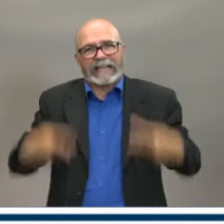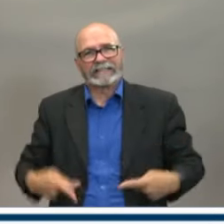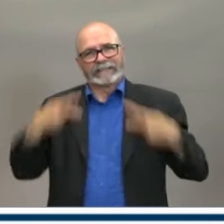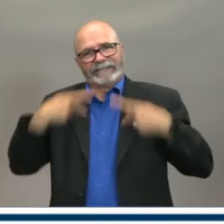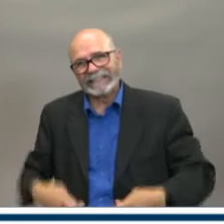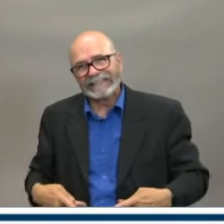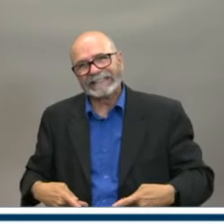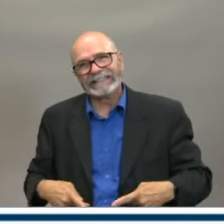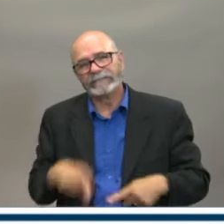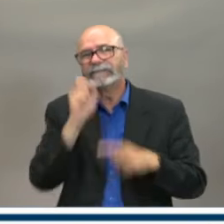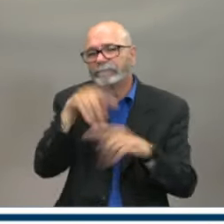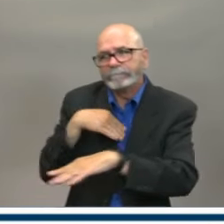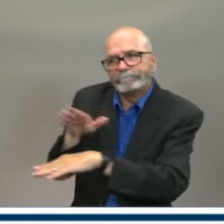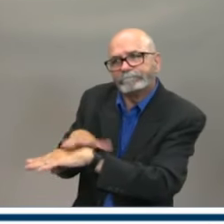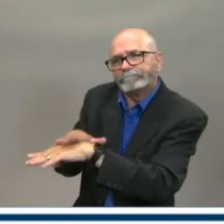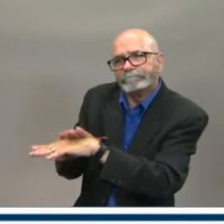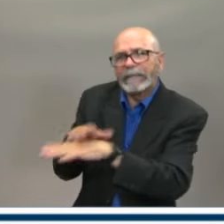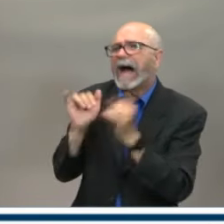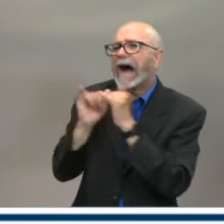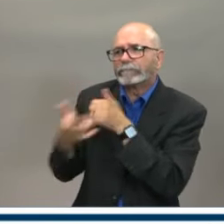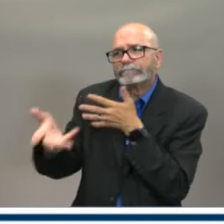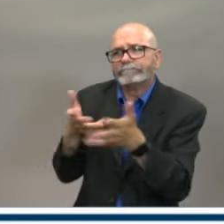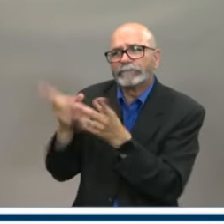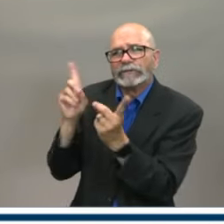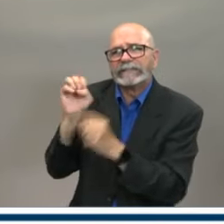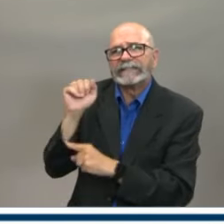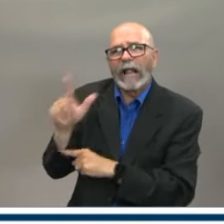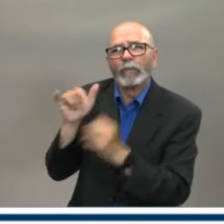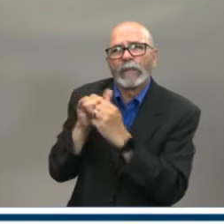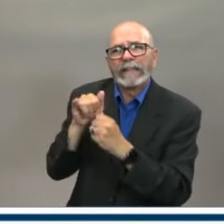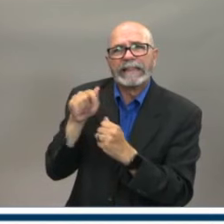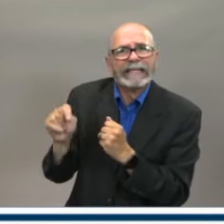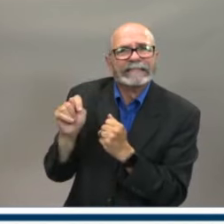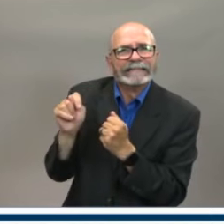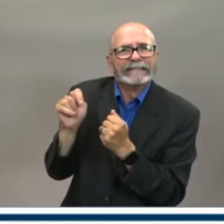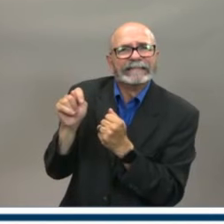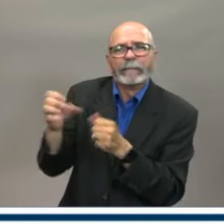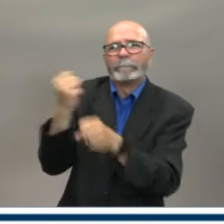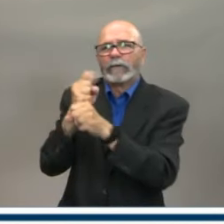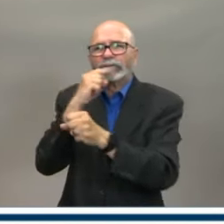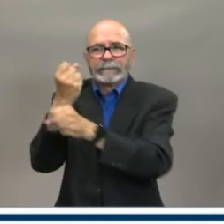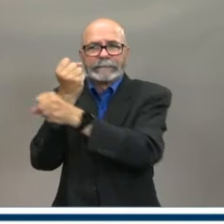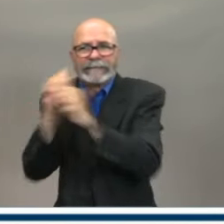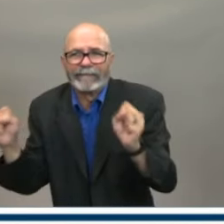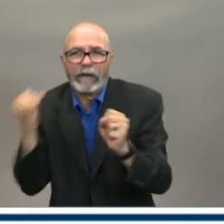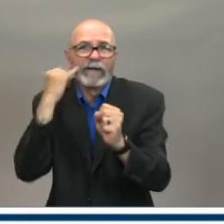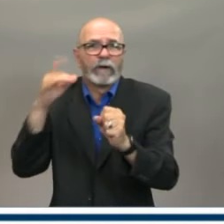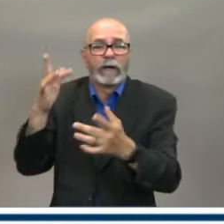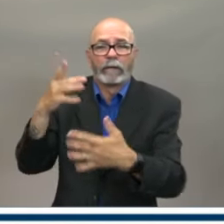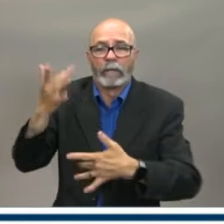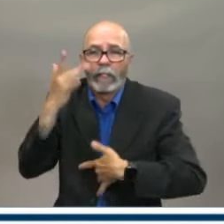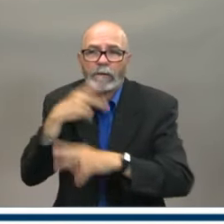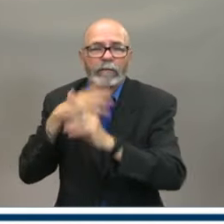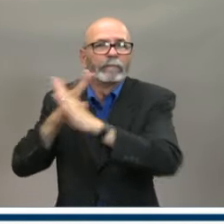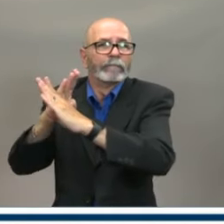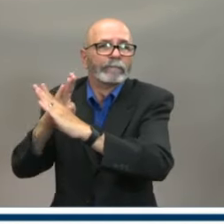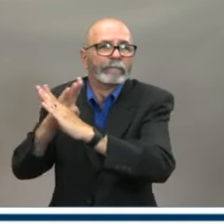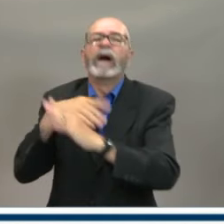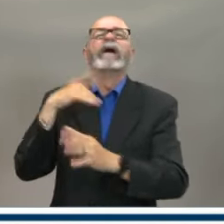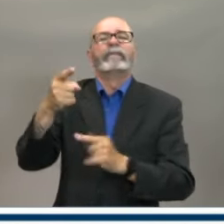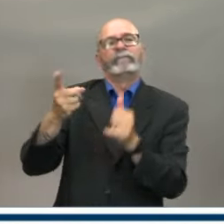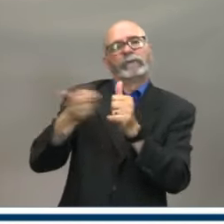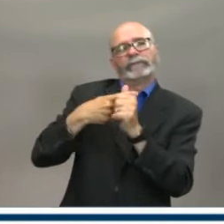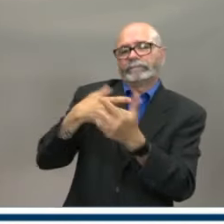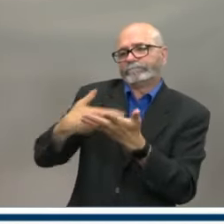engaging all those regulated health professions. I have a meeting coming up in the next few days to to start to support